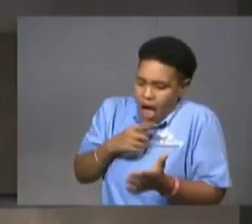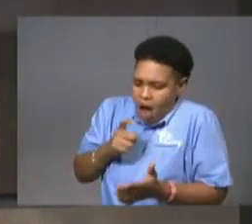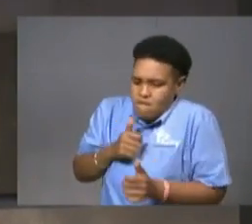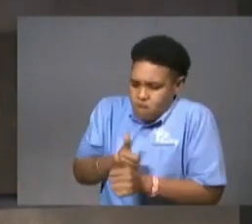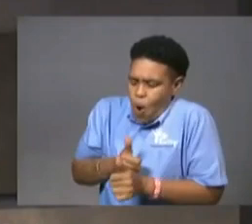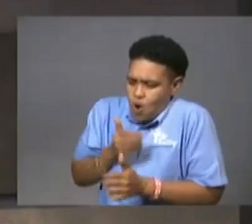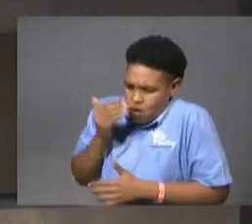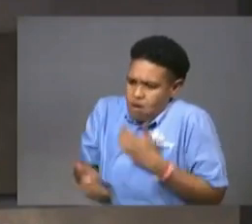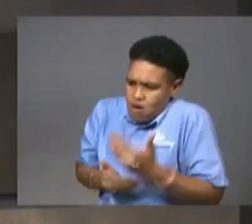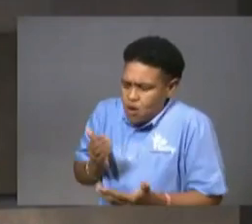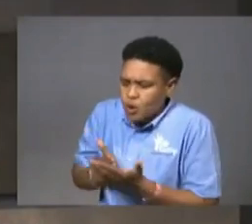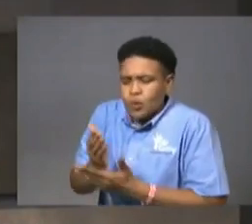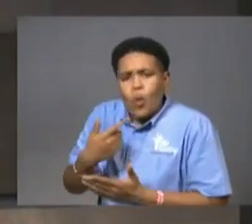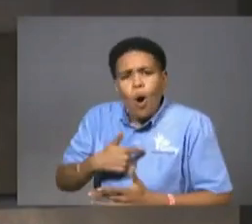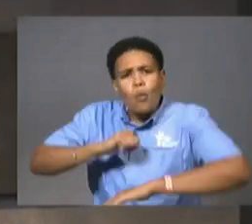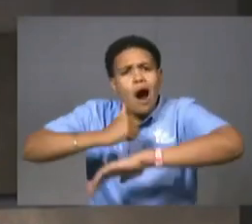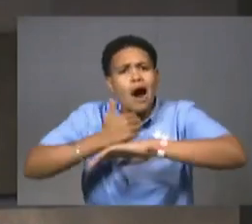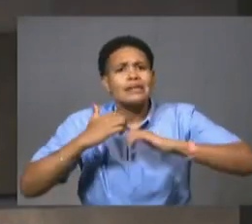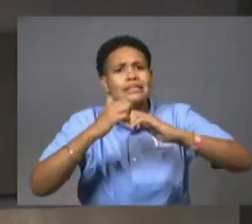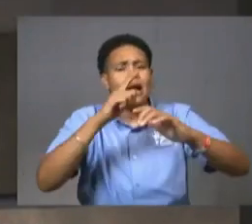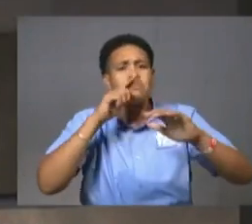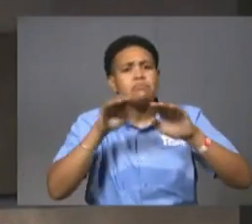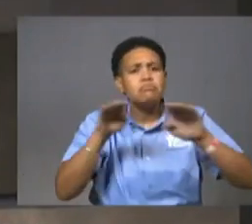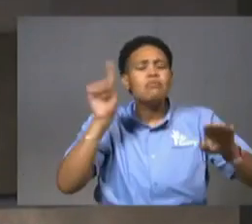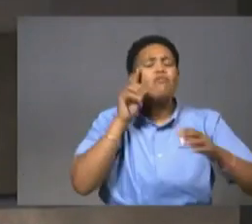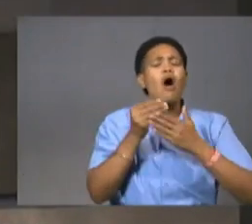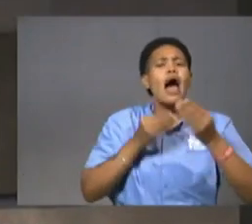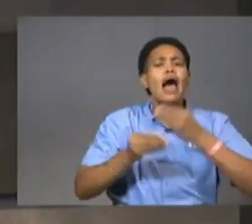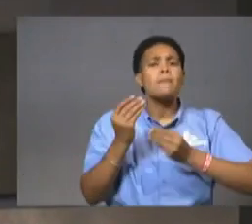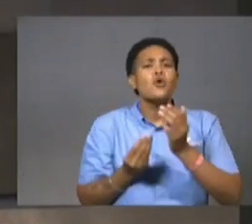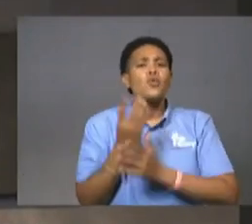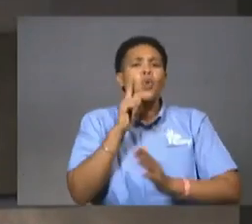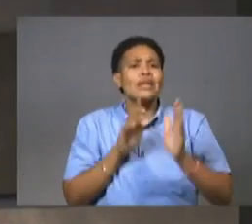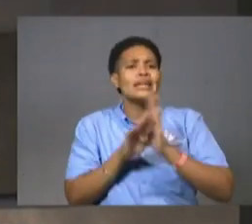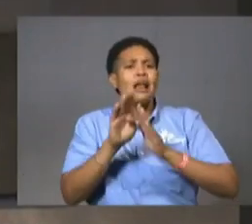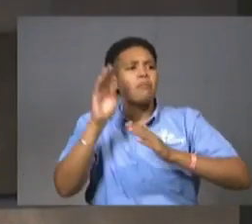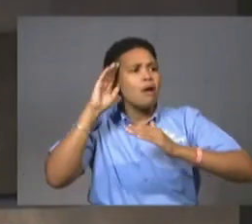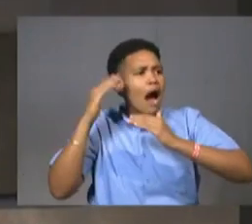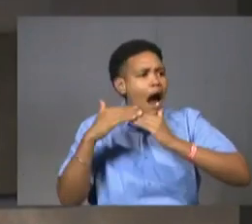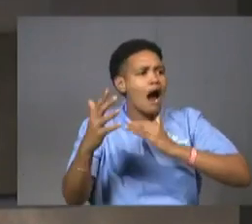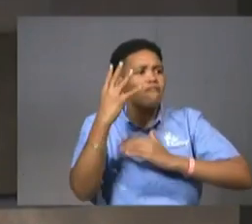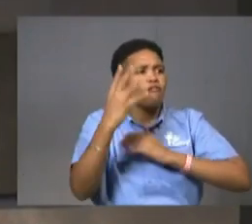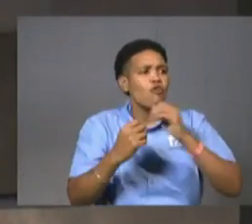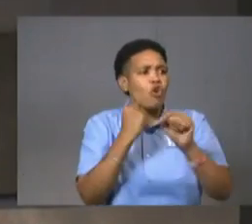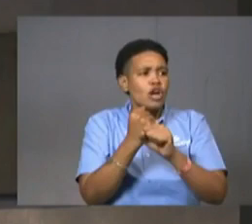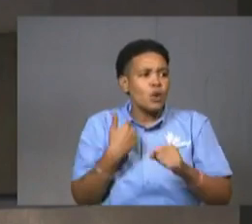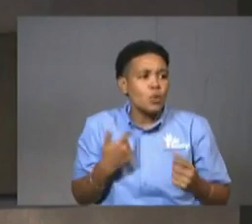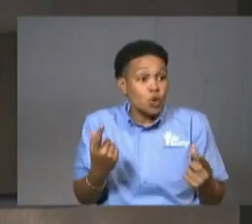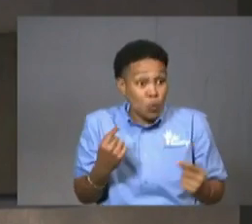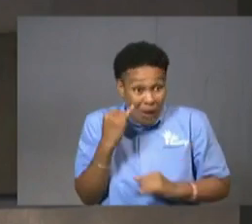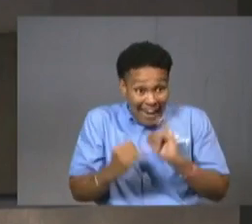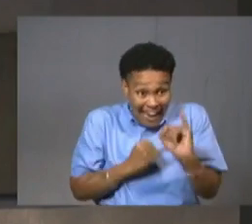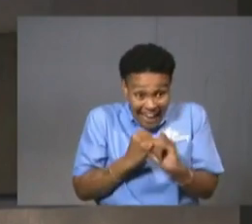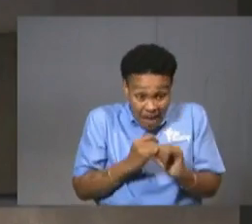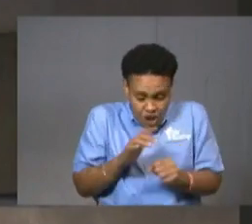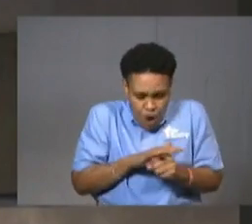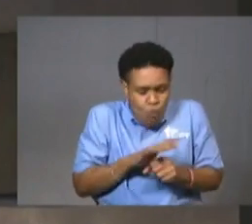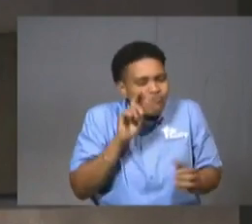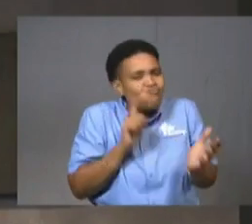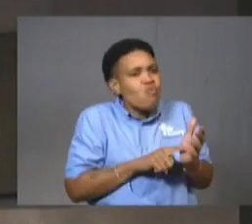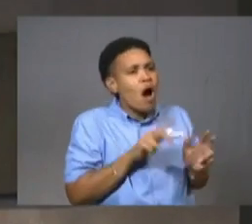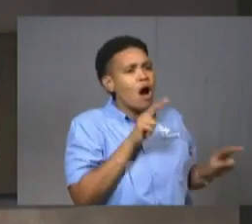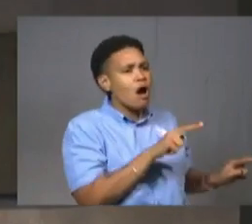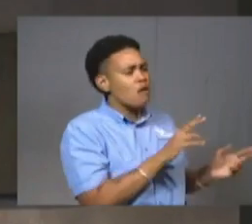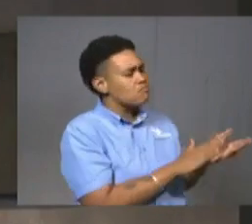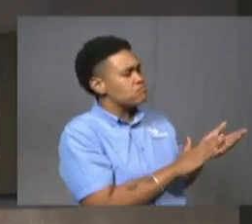we established a platform for economic growth and development after those 4 years, for which we've been internationally and locally recognized.